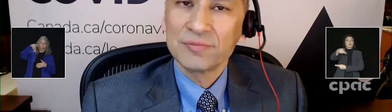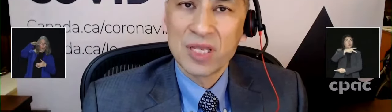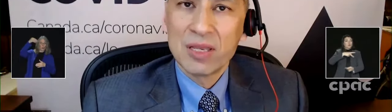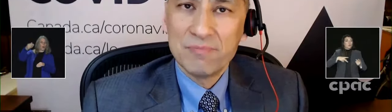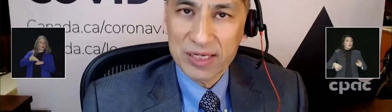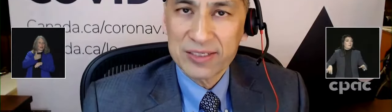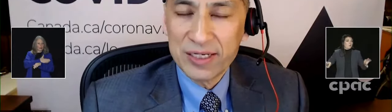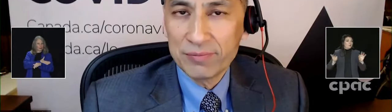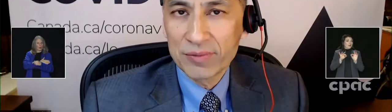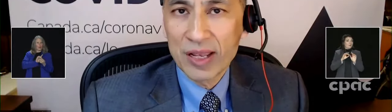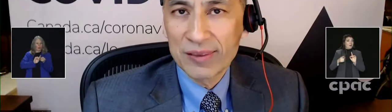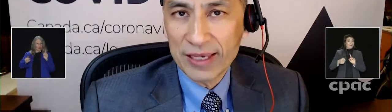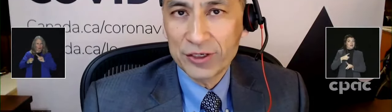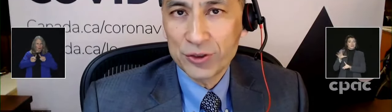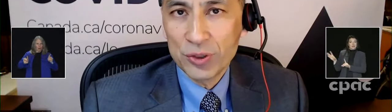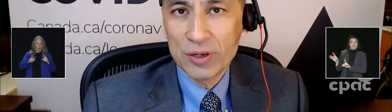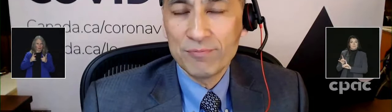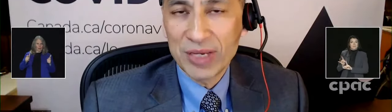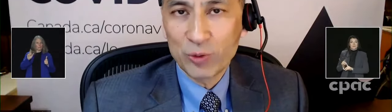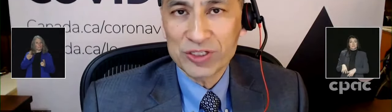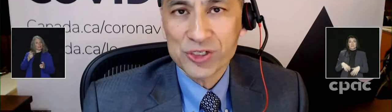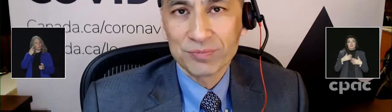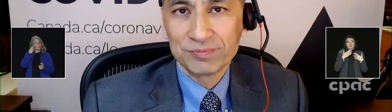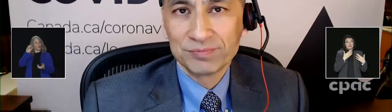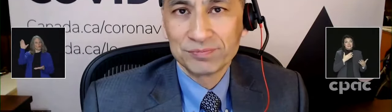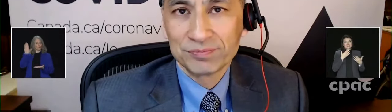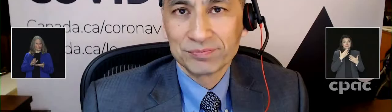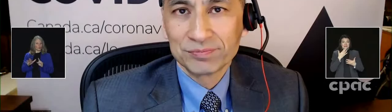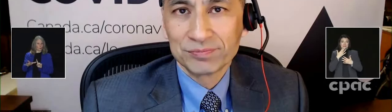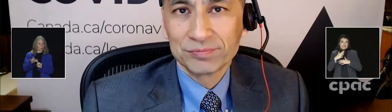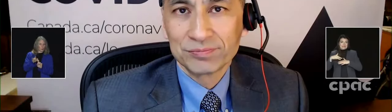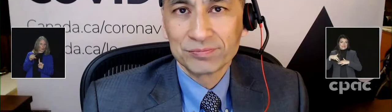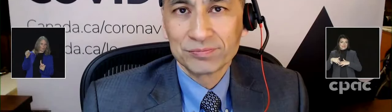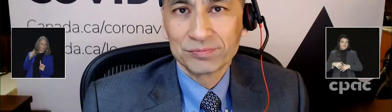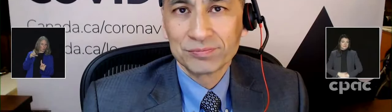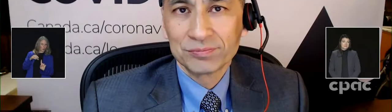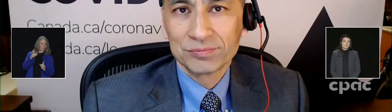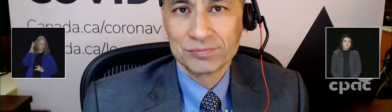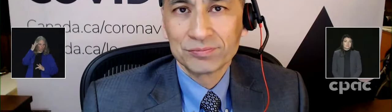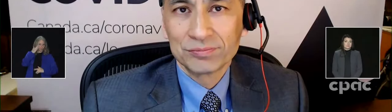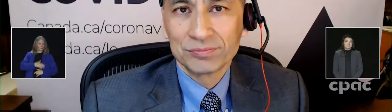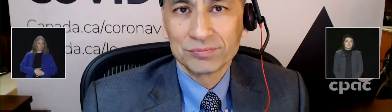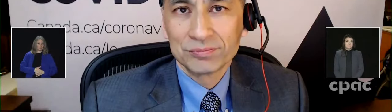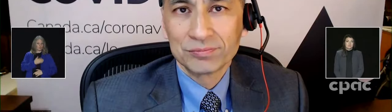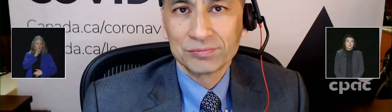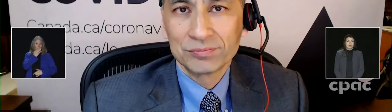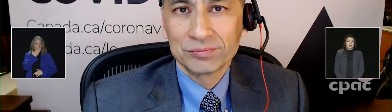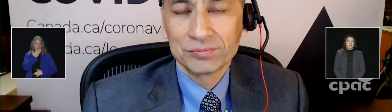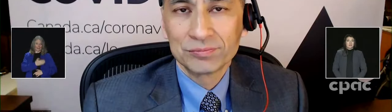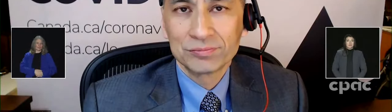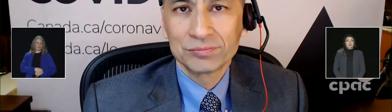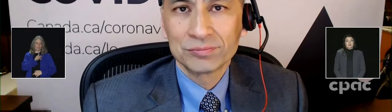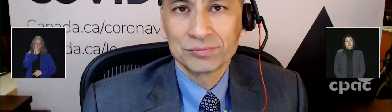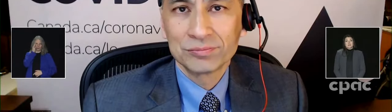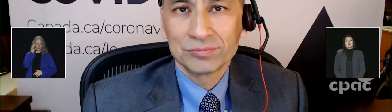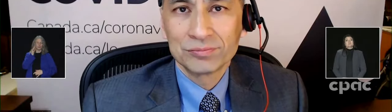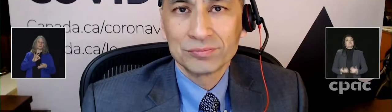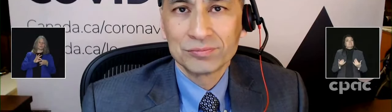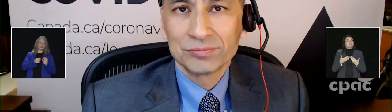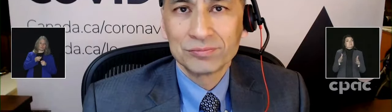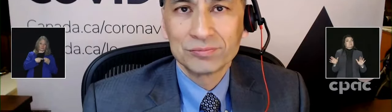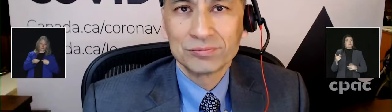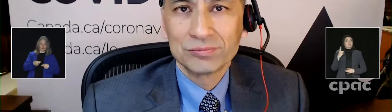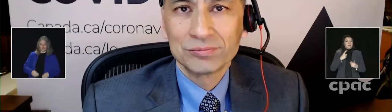COVID-19. Merci. Thank you. Miigwech. On prendra des questions, une question,